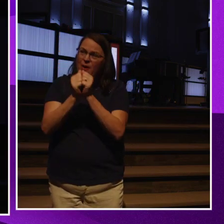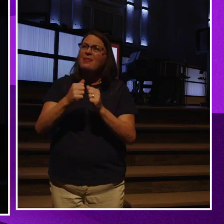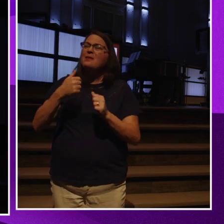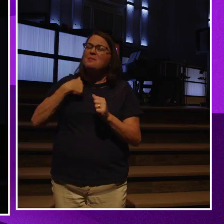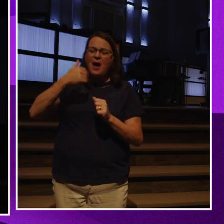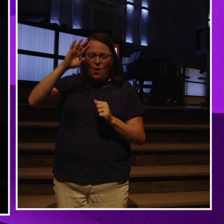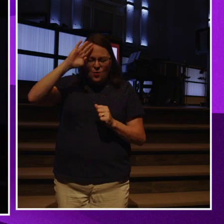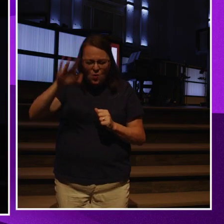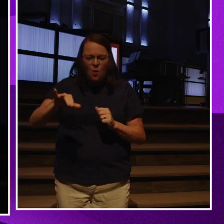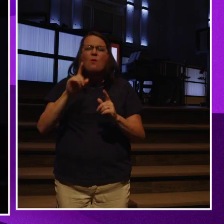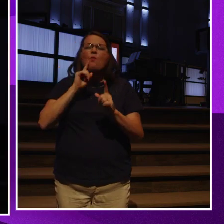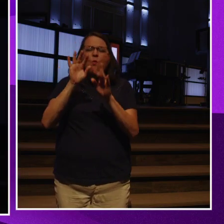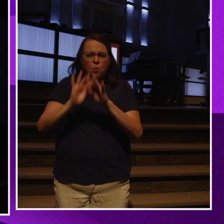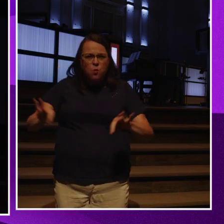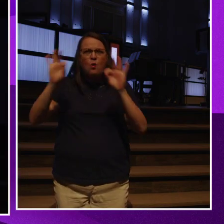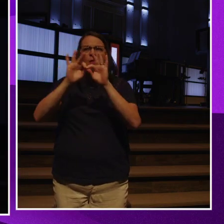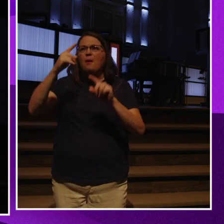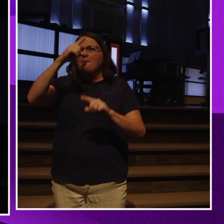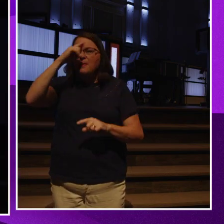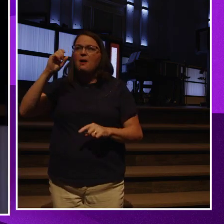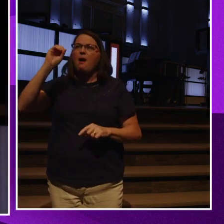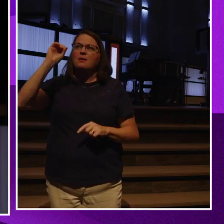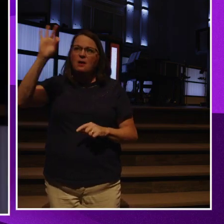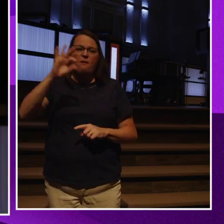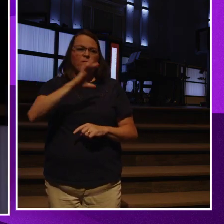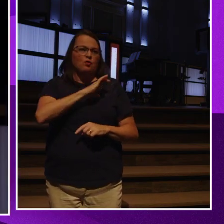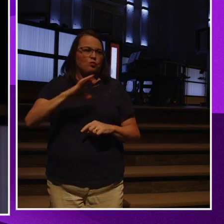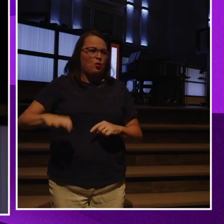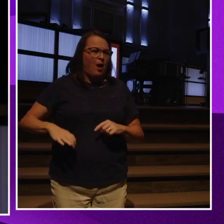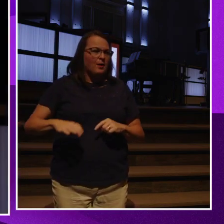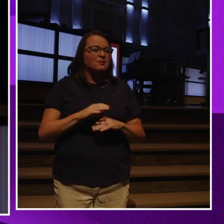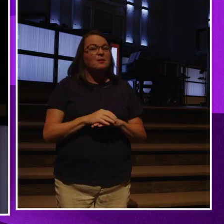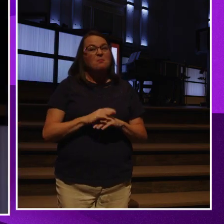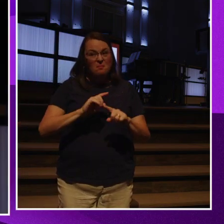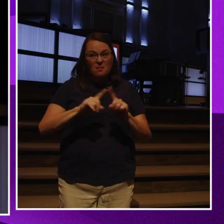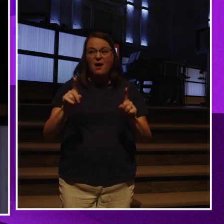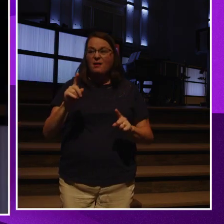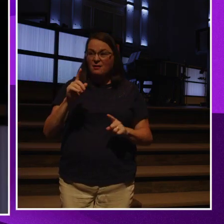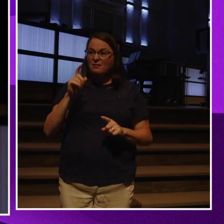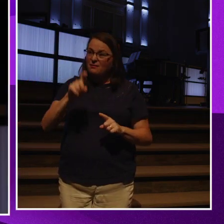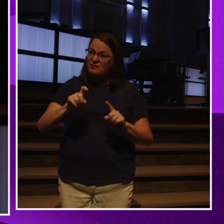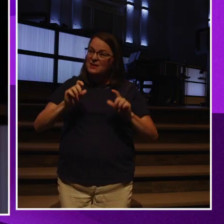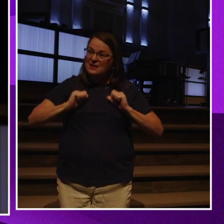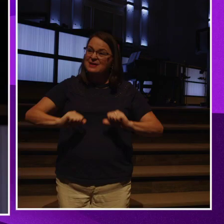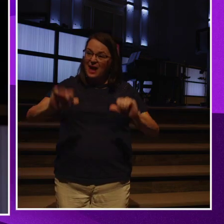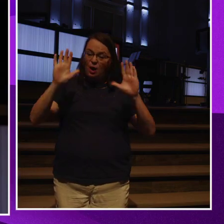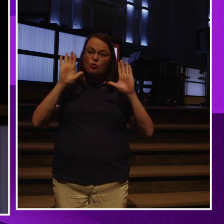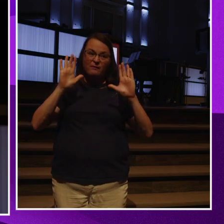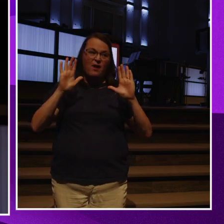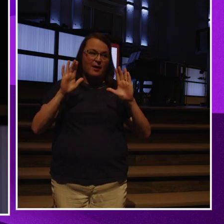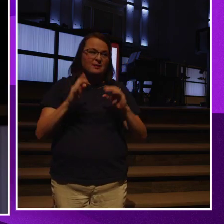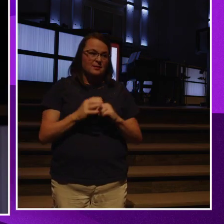worthwhile because of Christ. But there's going to be sacrifice in the waiting.